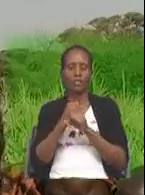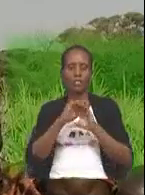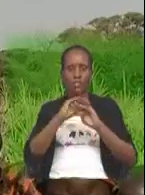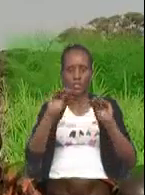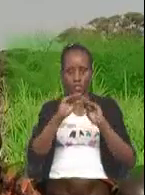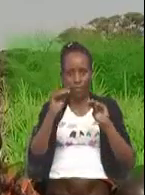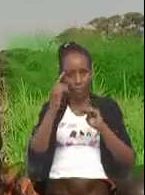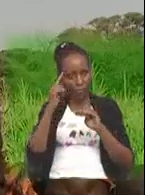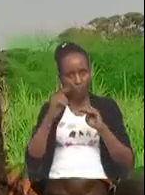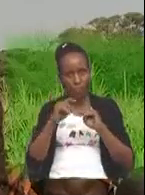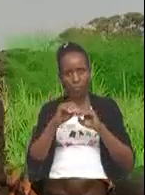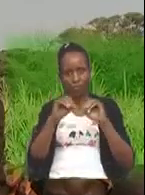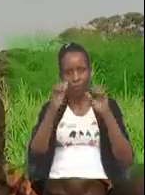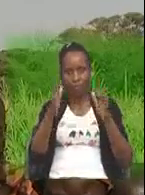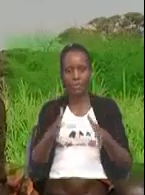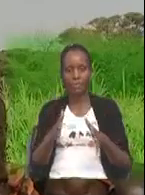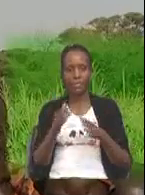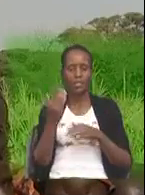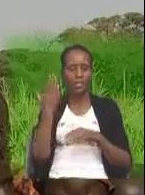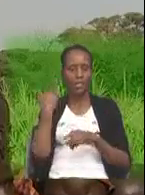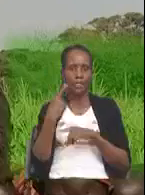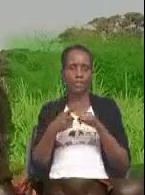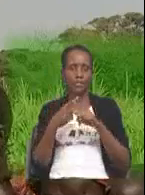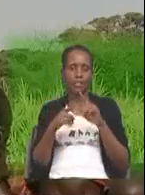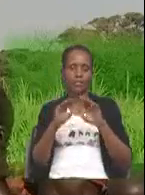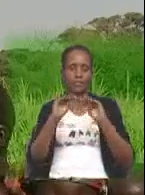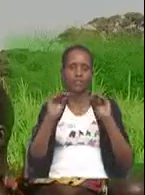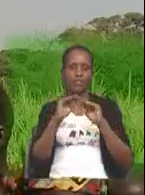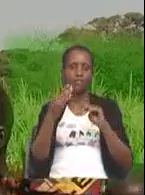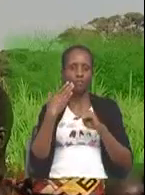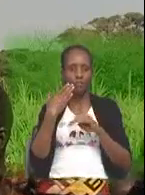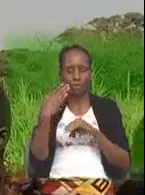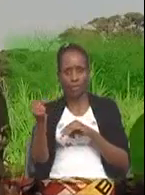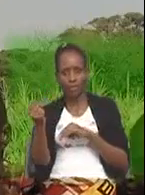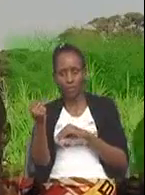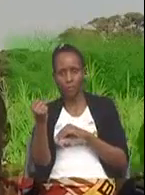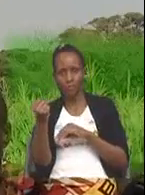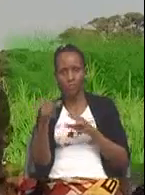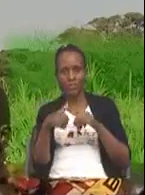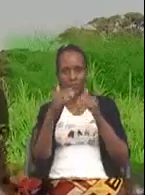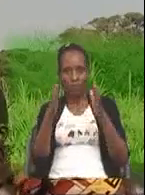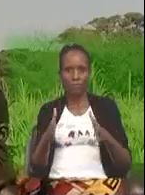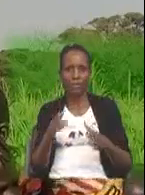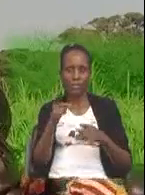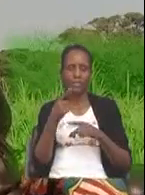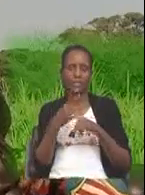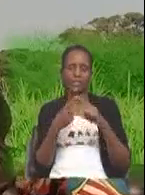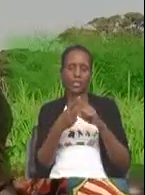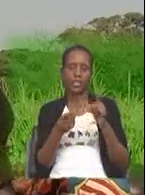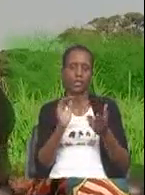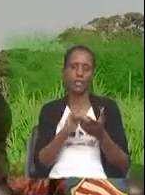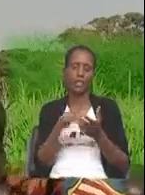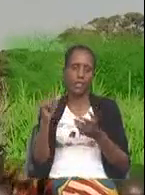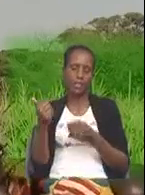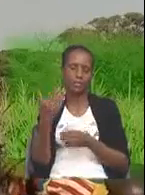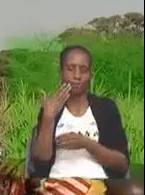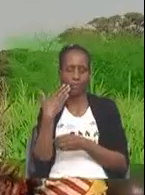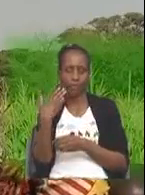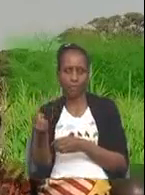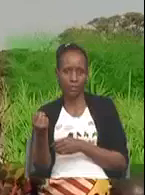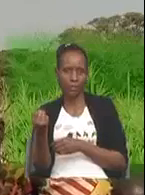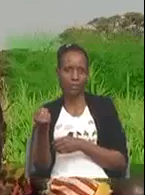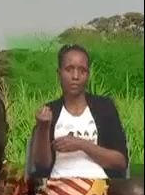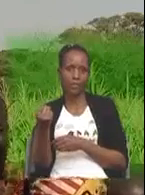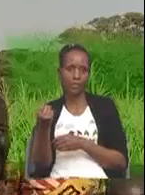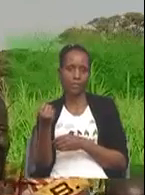of farmers. Last year we trained 500 farmers, and this year we're also training another 500